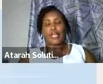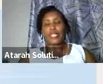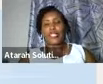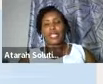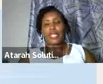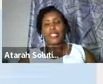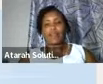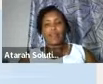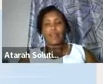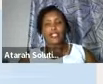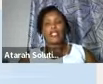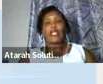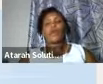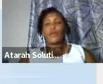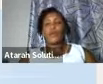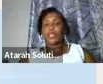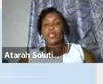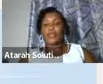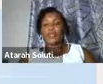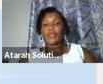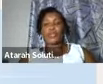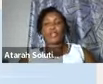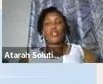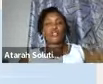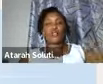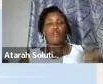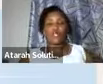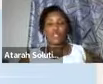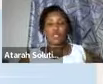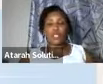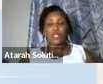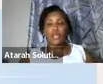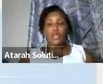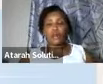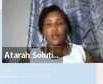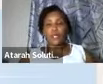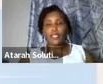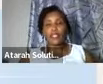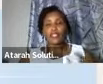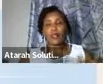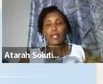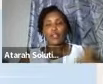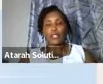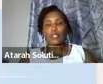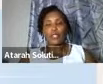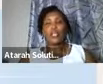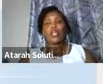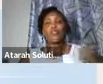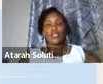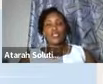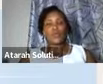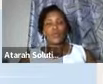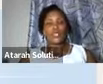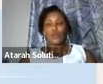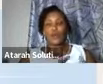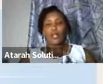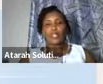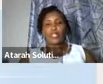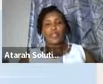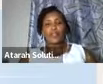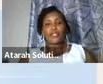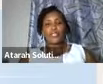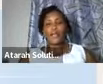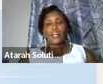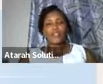Career Guidance and Development will be there to support you. They also offer talks in the workplaces on career talks, your schools and all